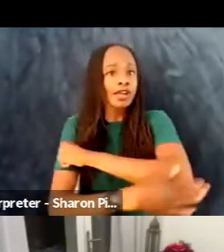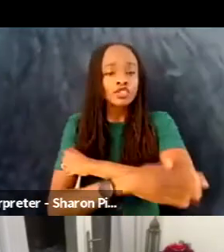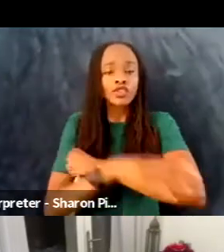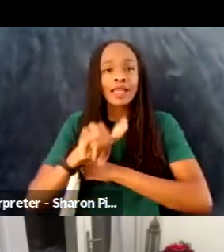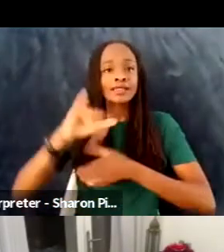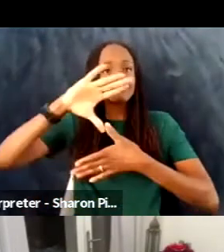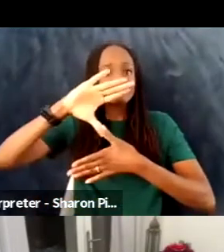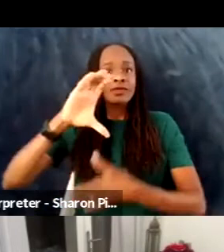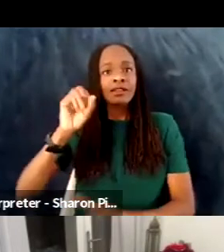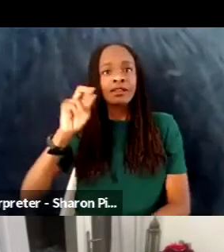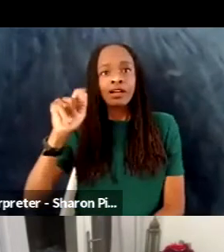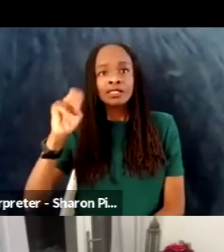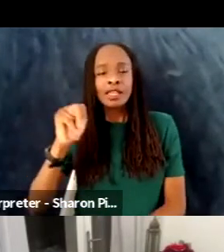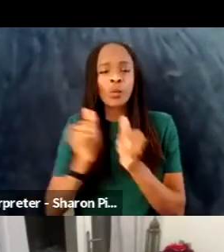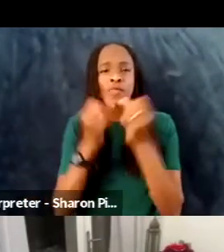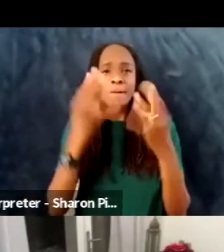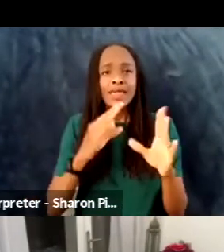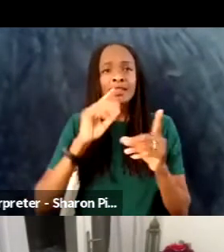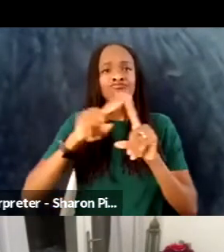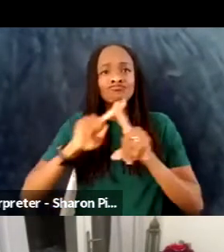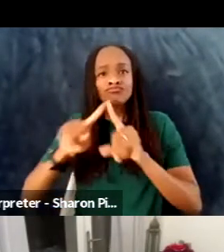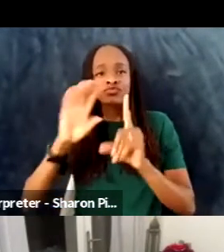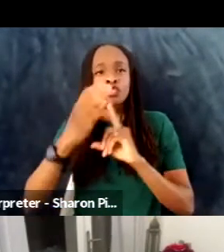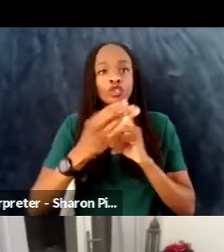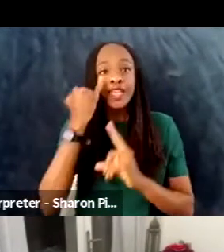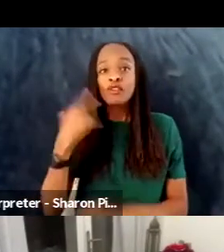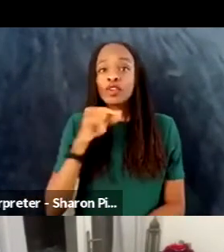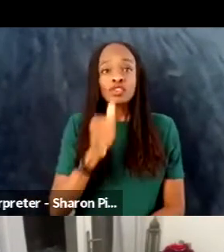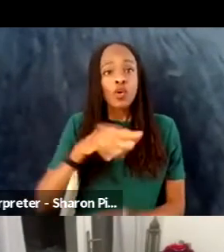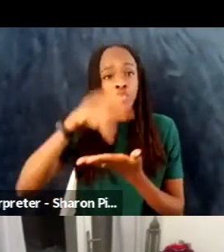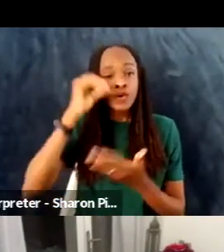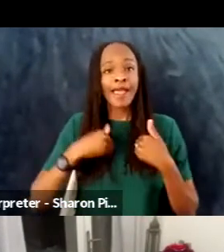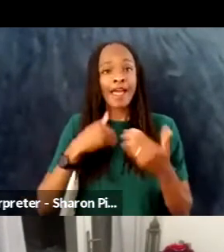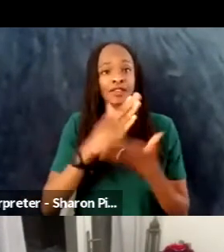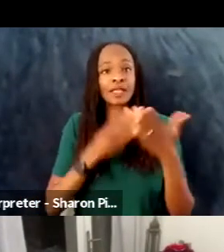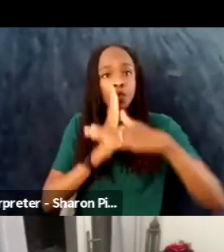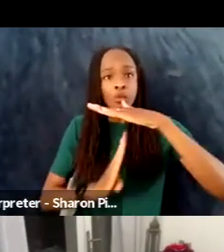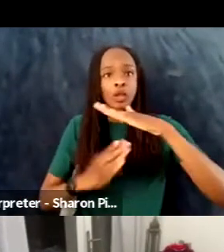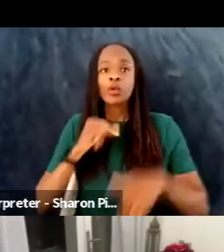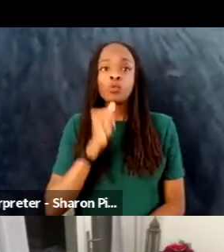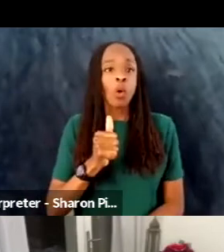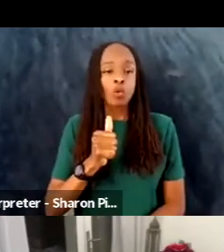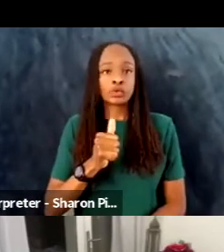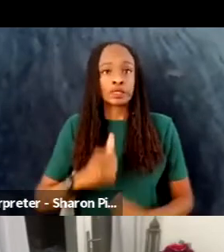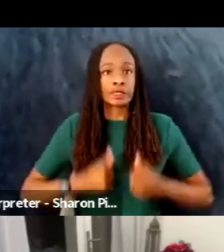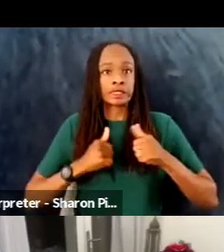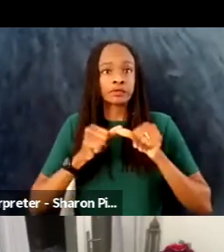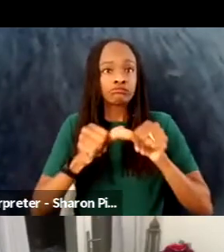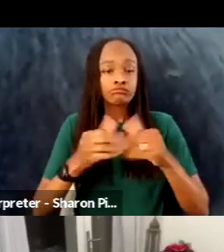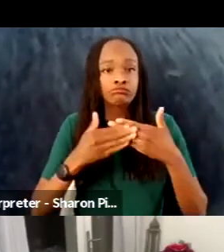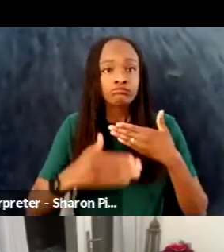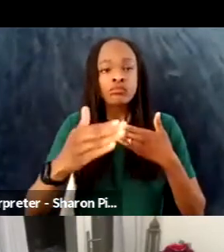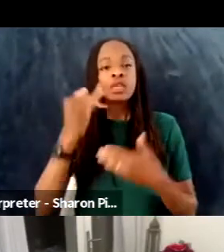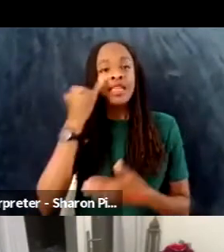it is so multicultural that if we do not learn to have some humility, we will not exist. If I have to live in